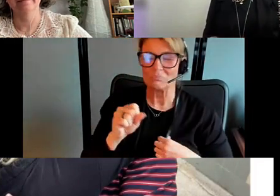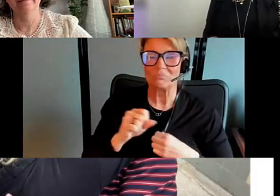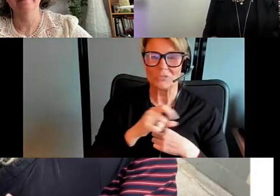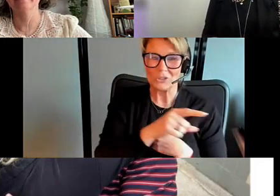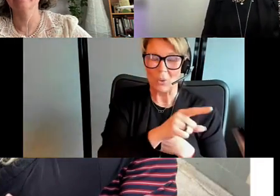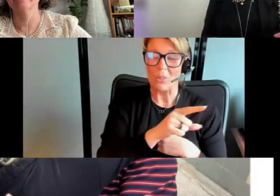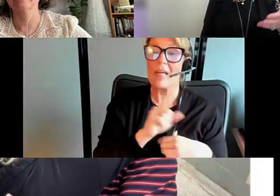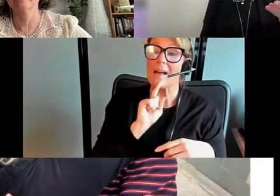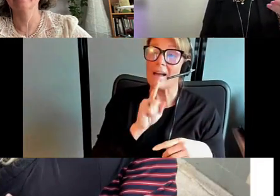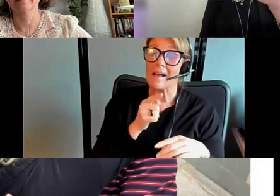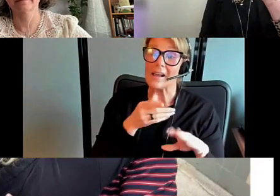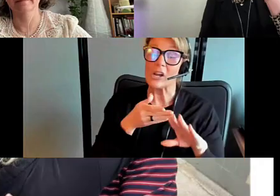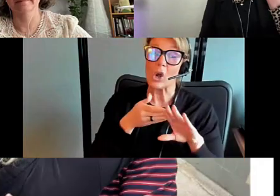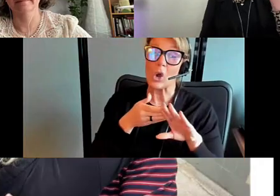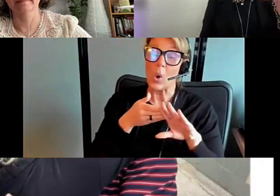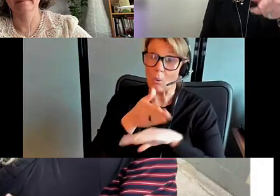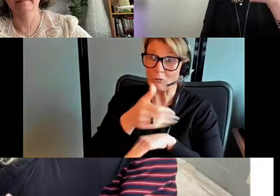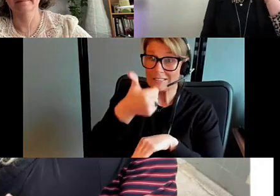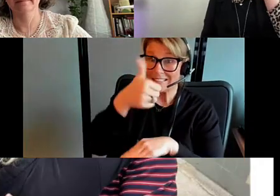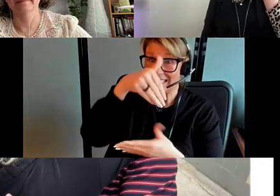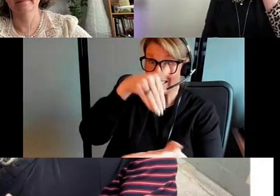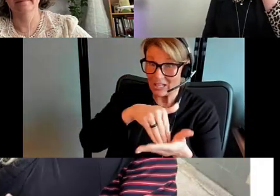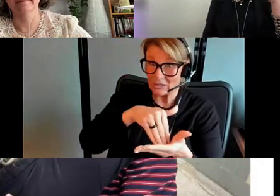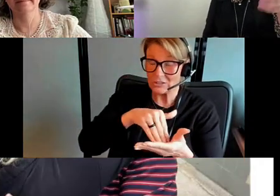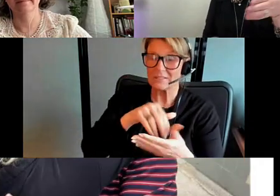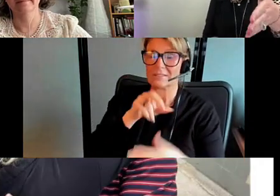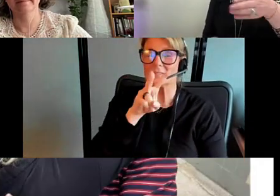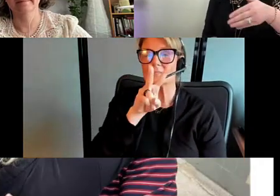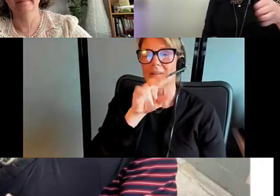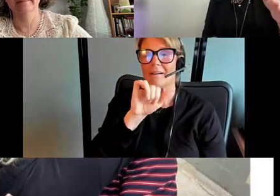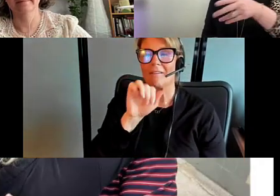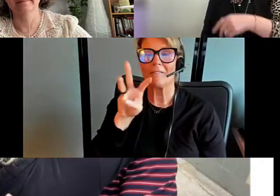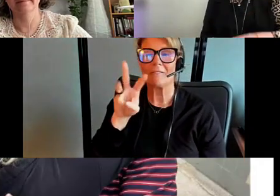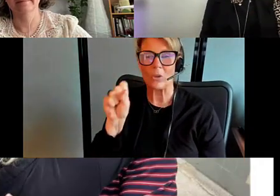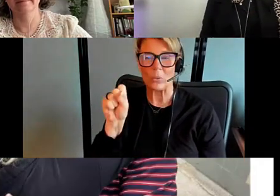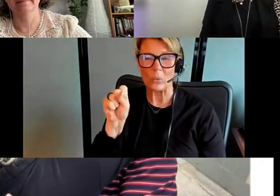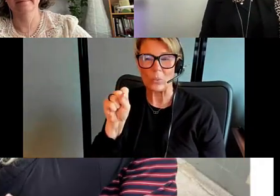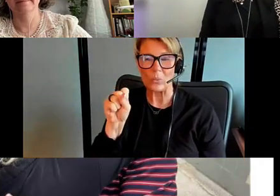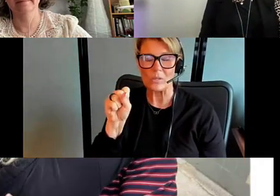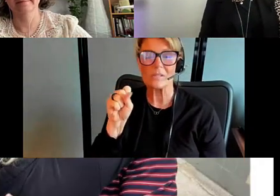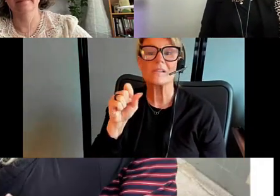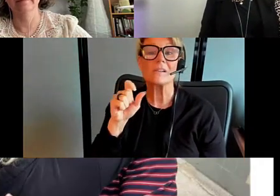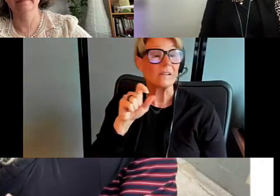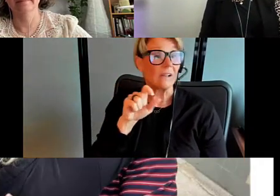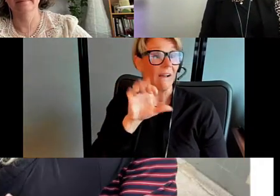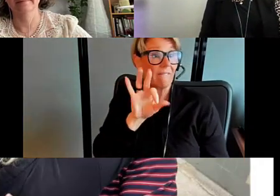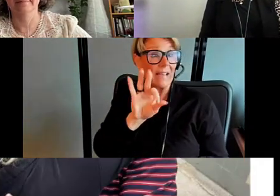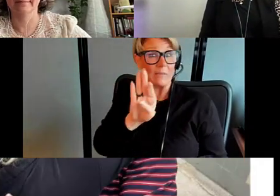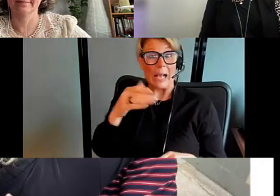over 10,000, as you can see, views. Because Facebook offers that, so you can track,